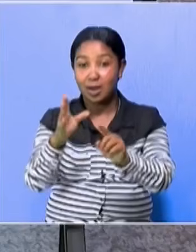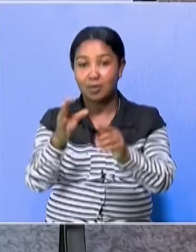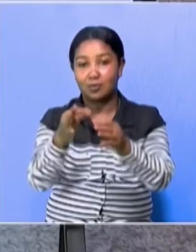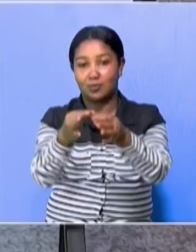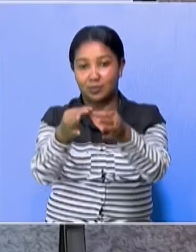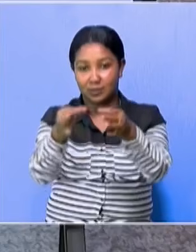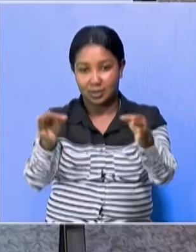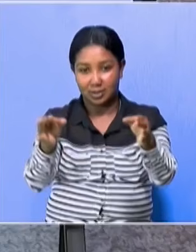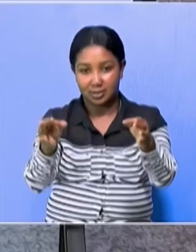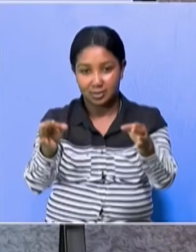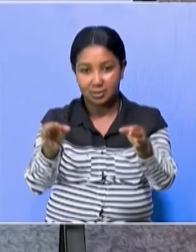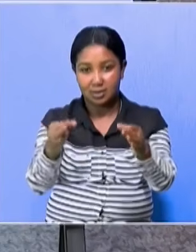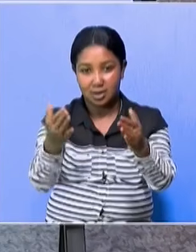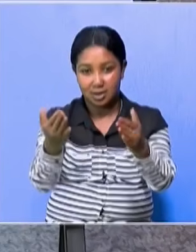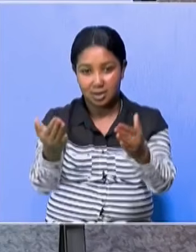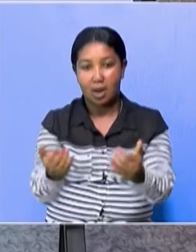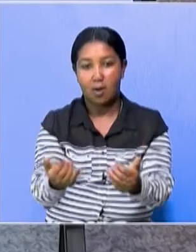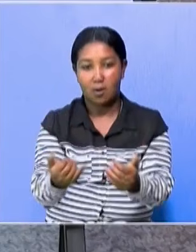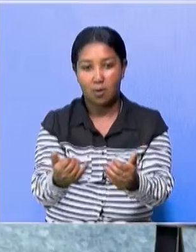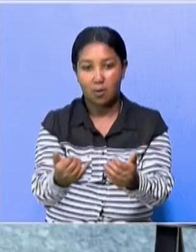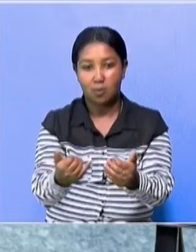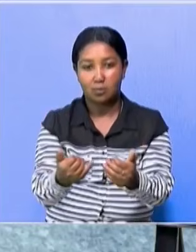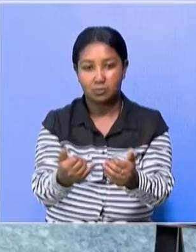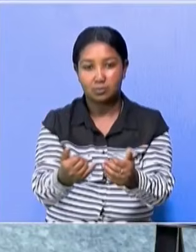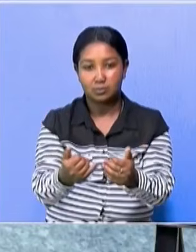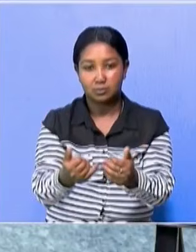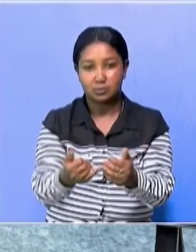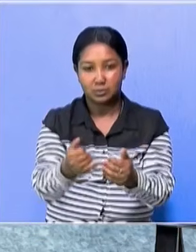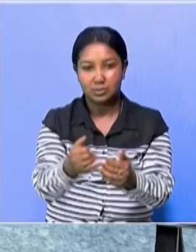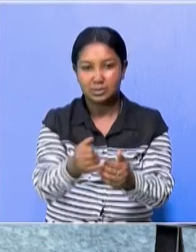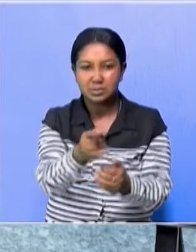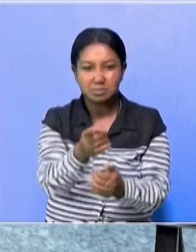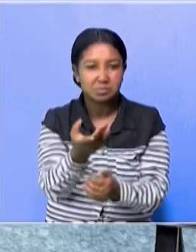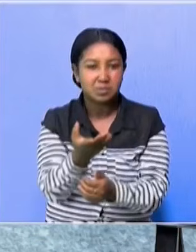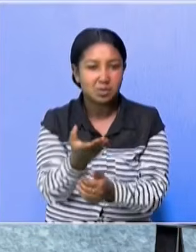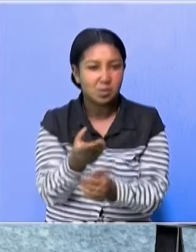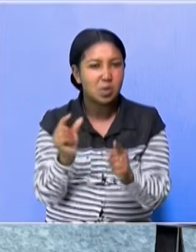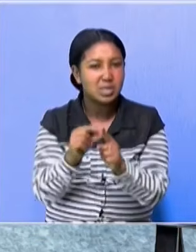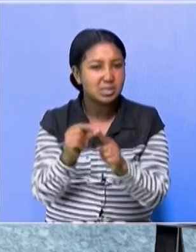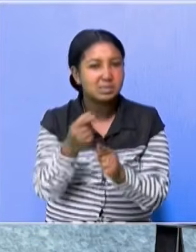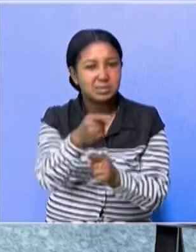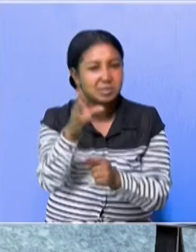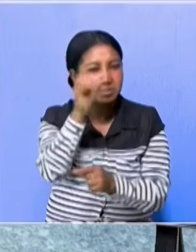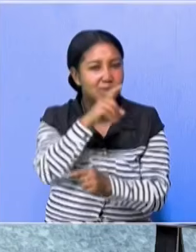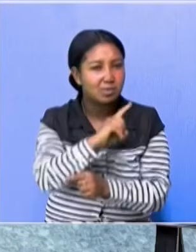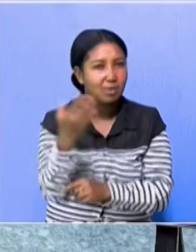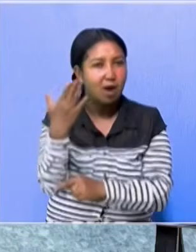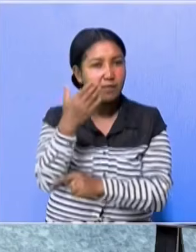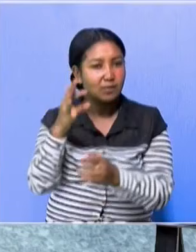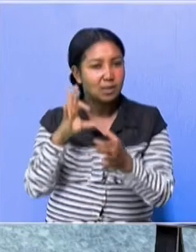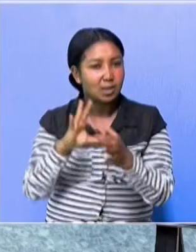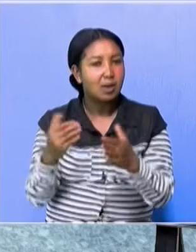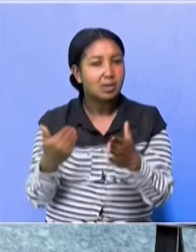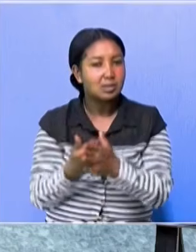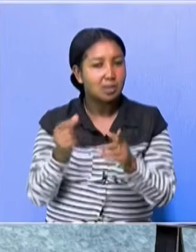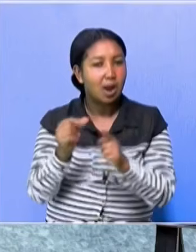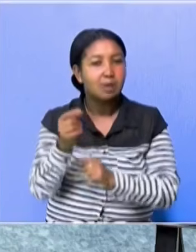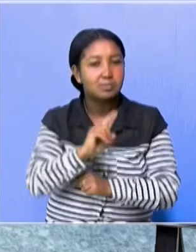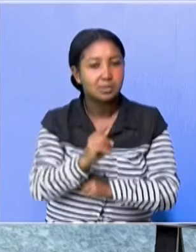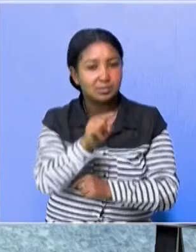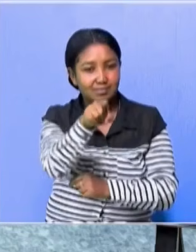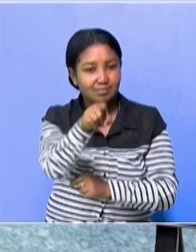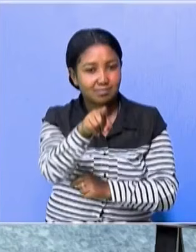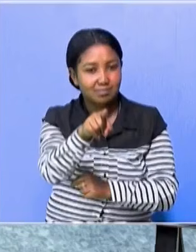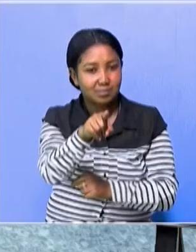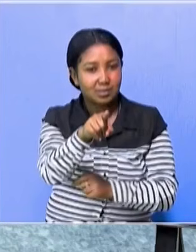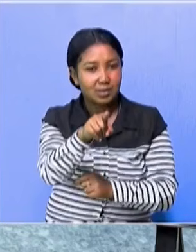Sentences. Now, let me make you familiar. Would you like to get some words by yourself? Good. Come on. Let